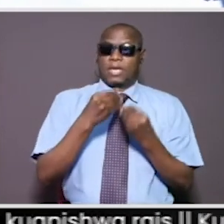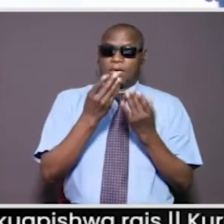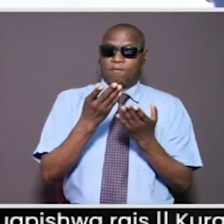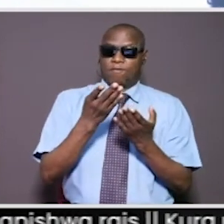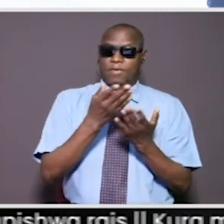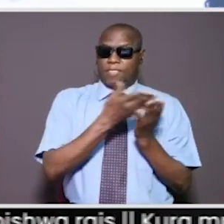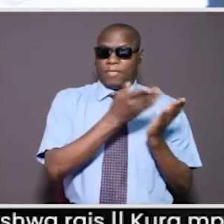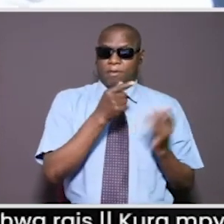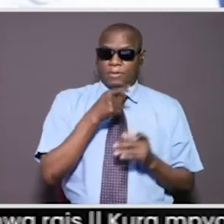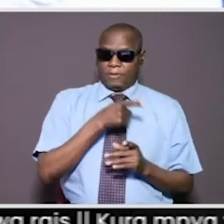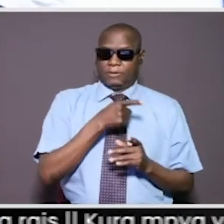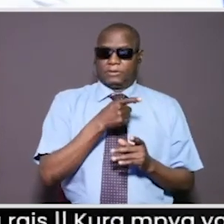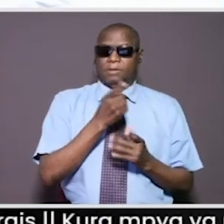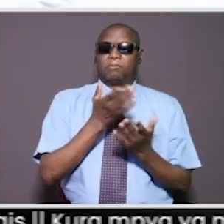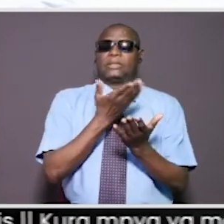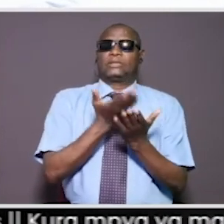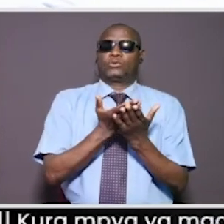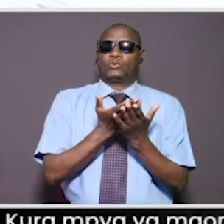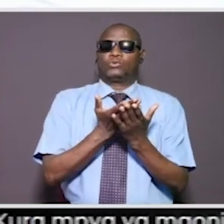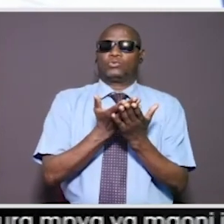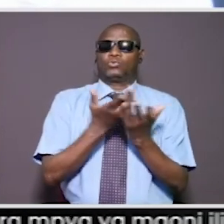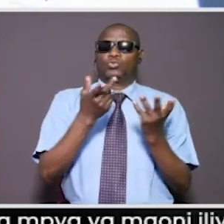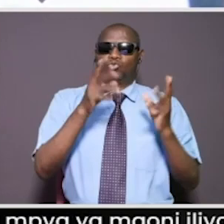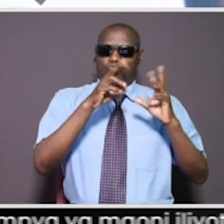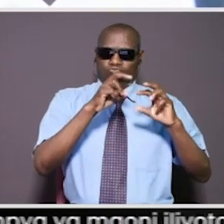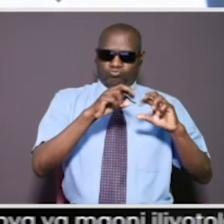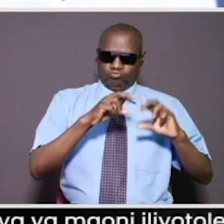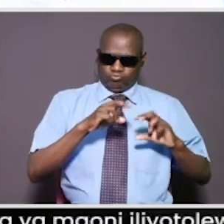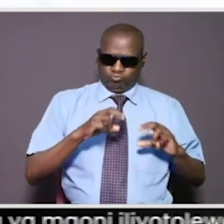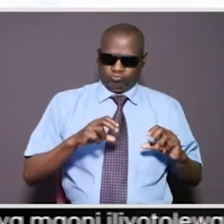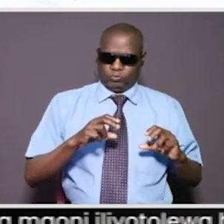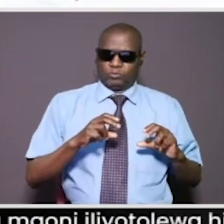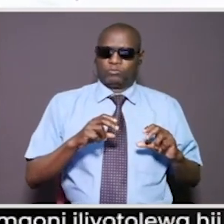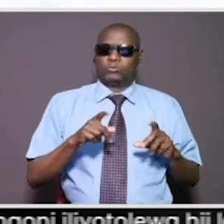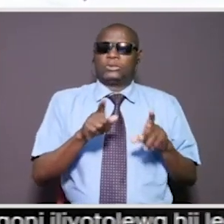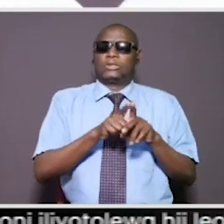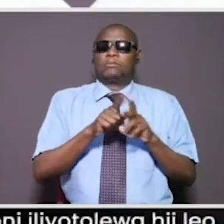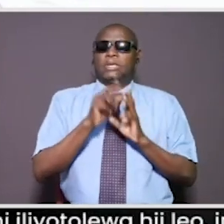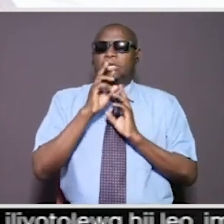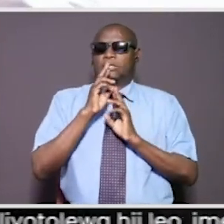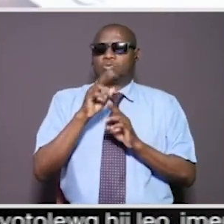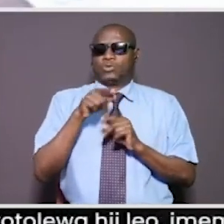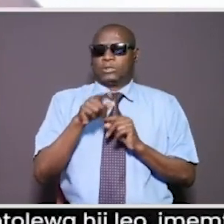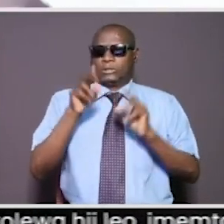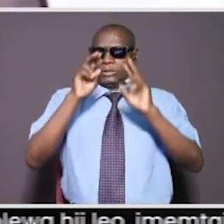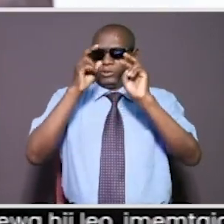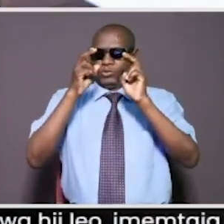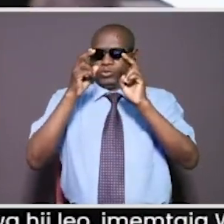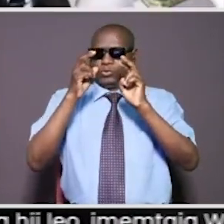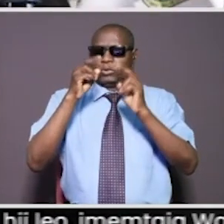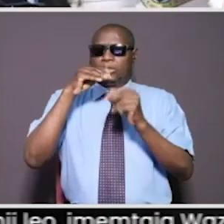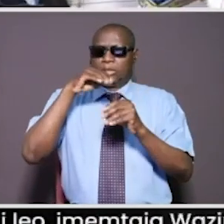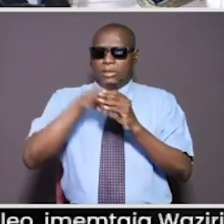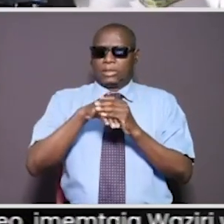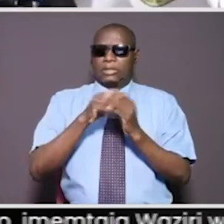to consider within the day and respond to the issues that are in the